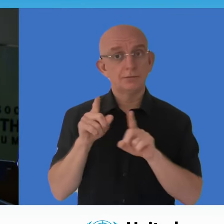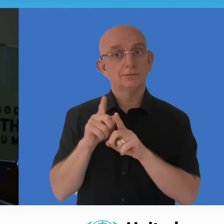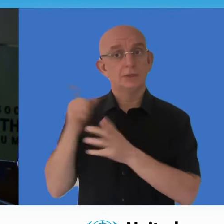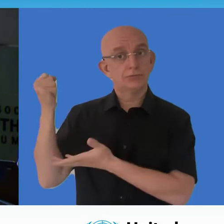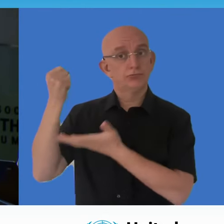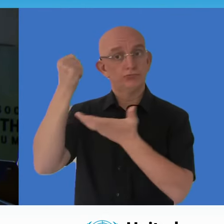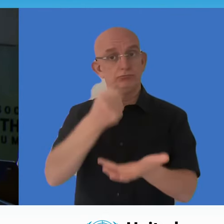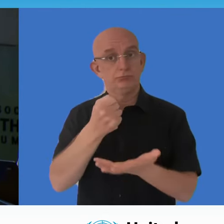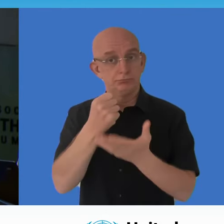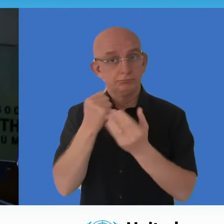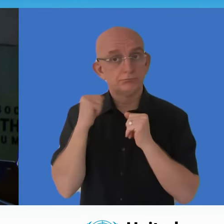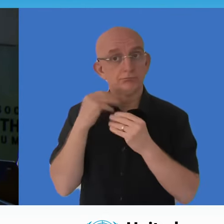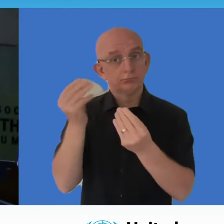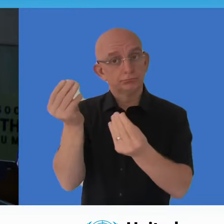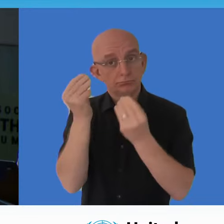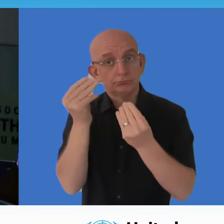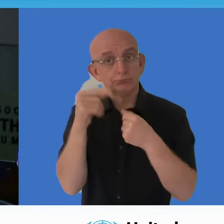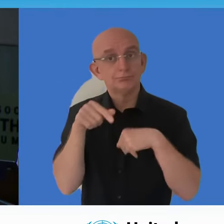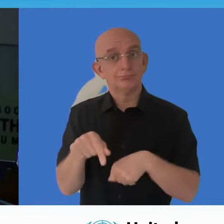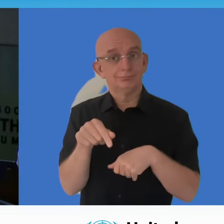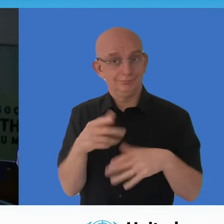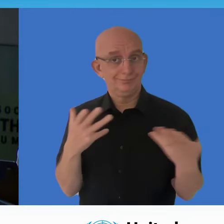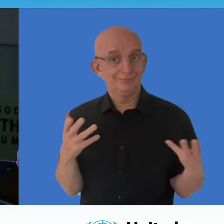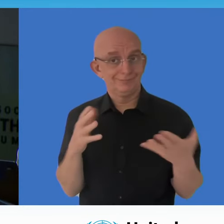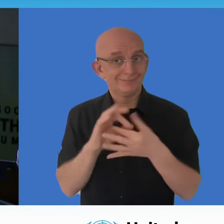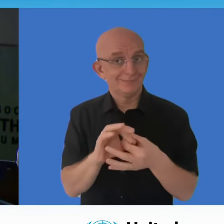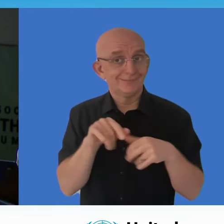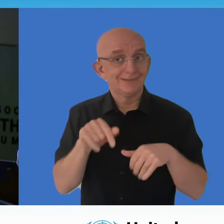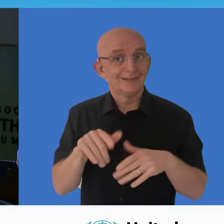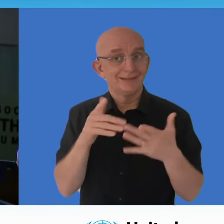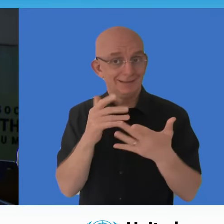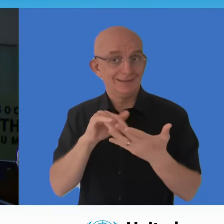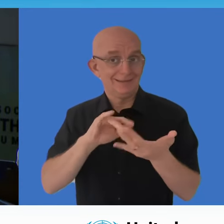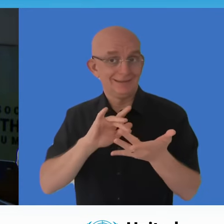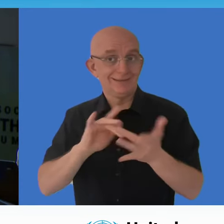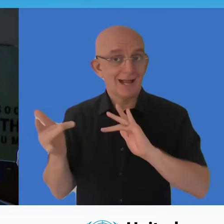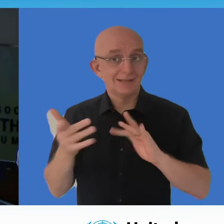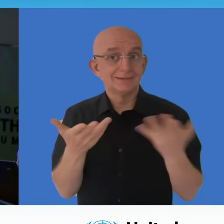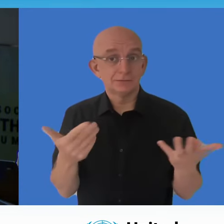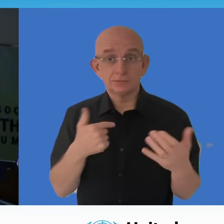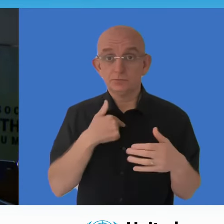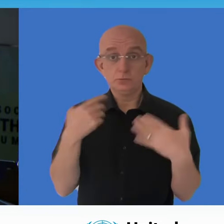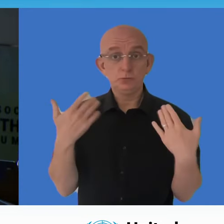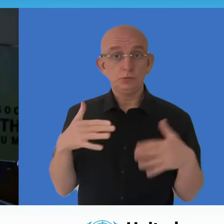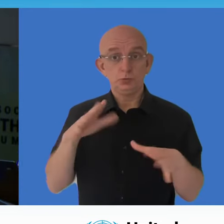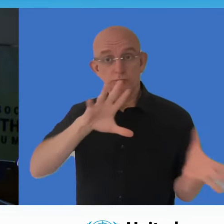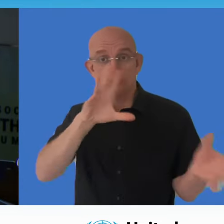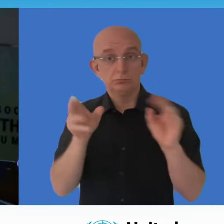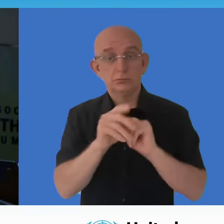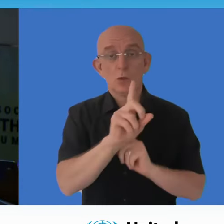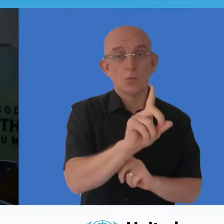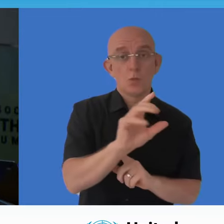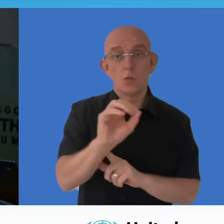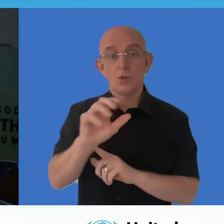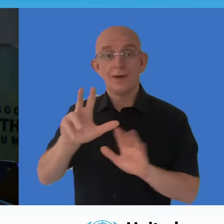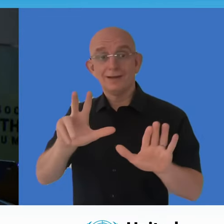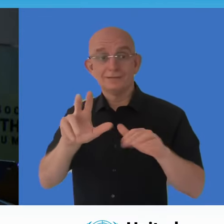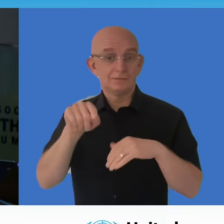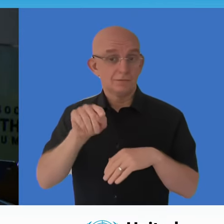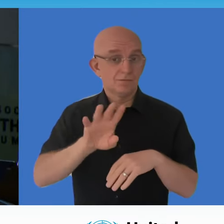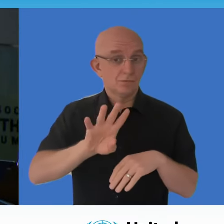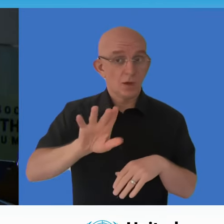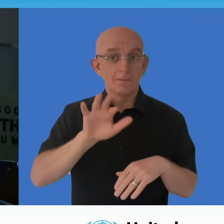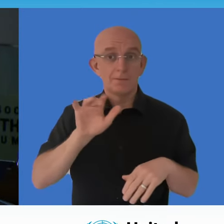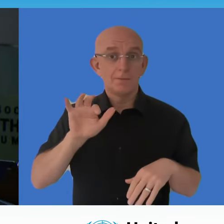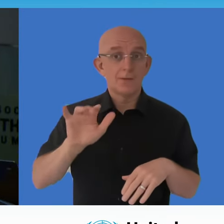And I'm only one of 108.4 million people who are forcibly displaced and are stateless. and we all share the commonality of language as a key factor to